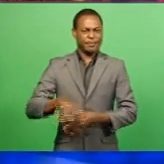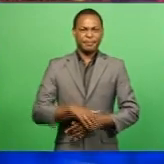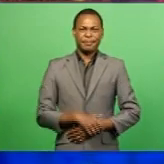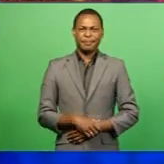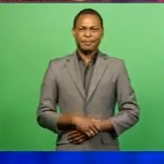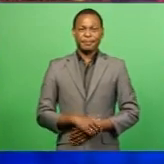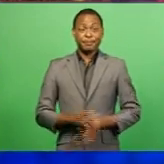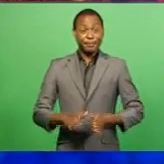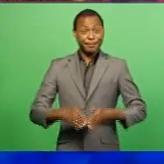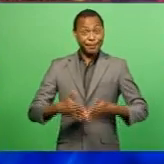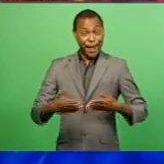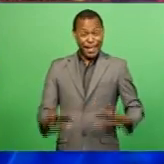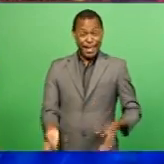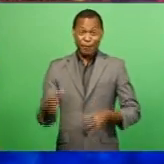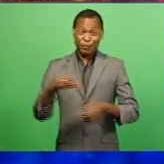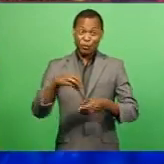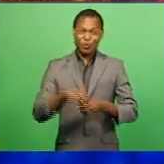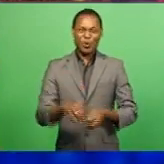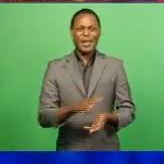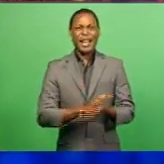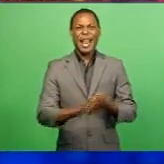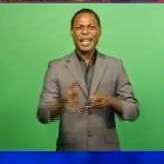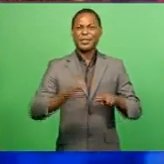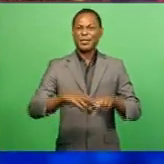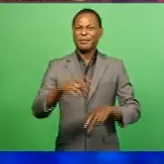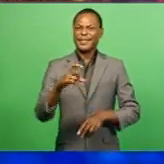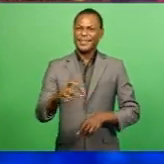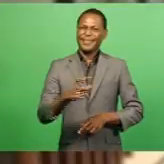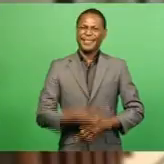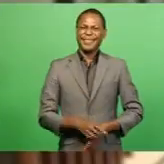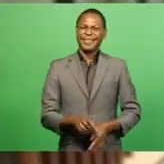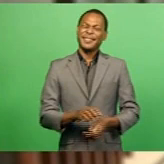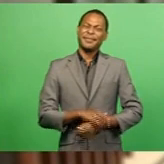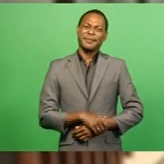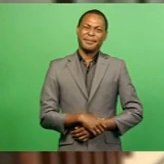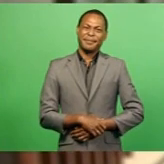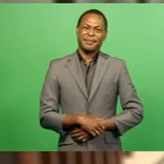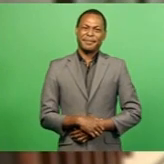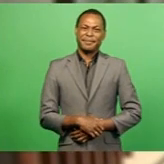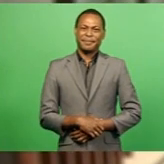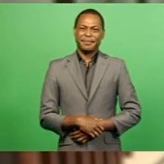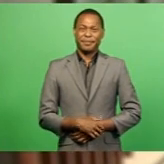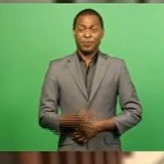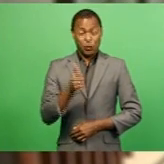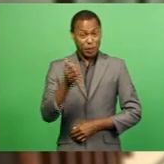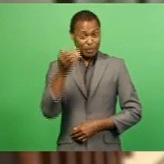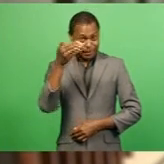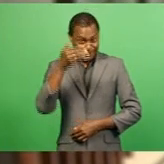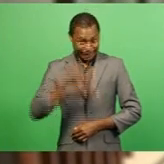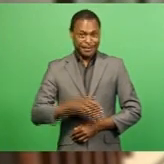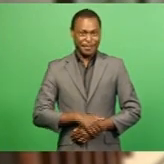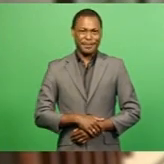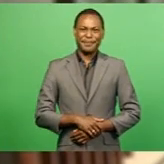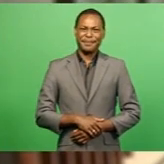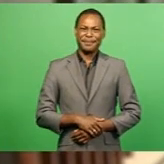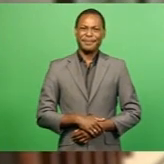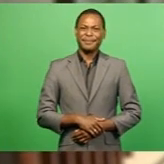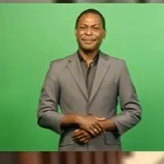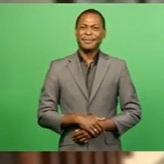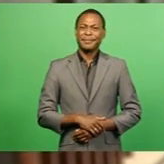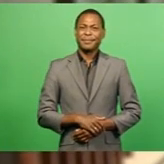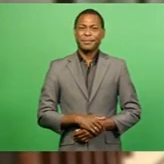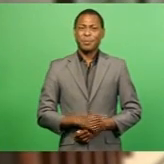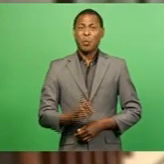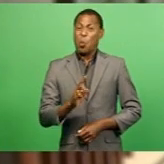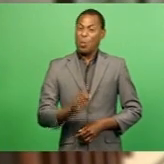We now join Sharon from HFC Bank with the latest from the money market. Good evening. In the latest news, pressure continues